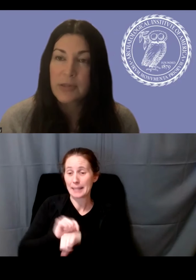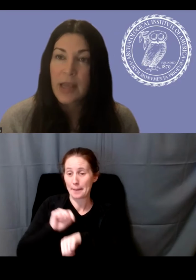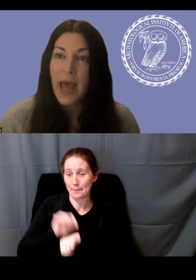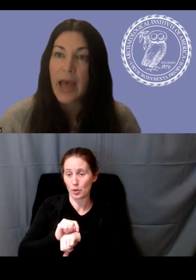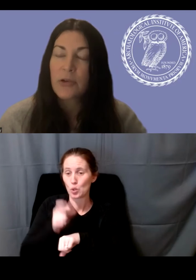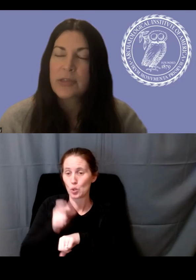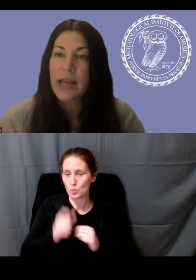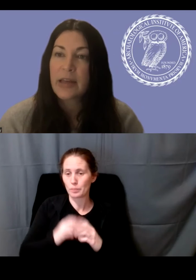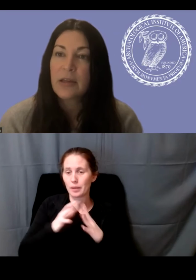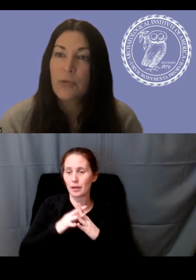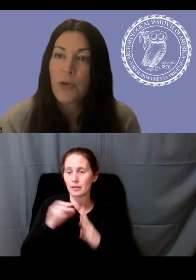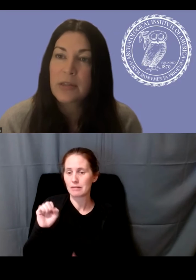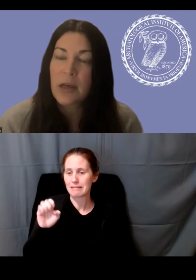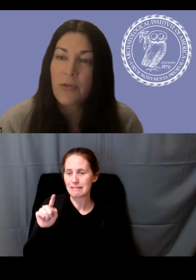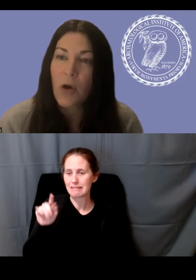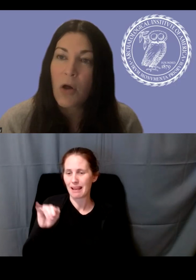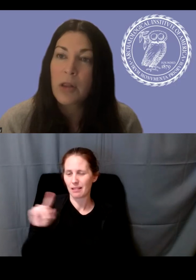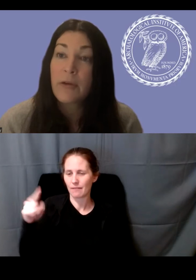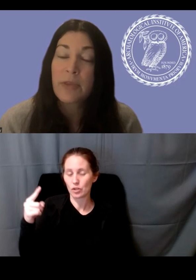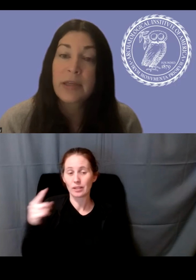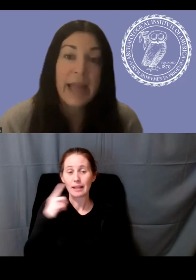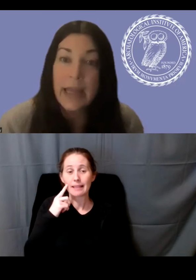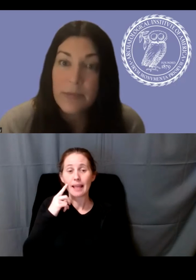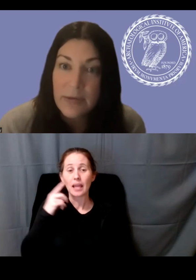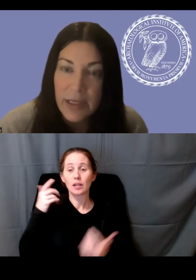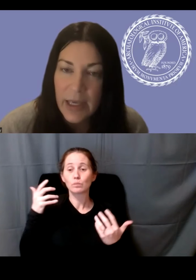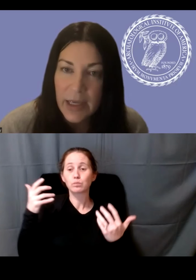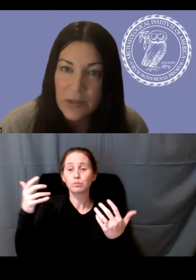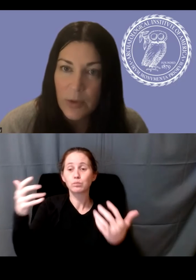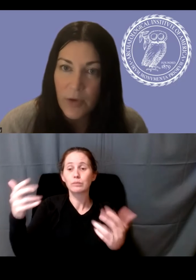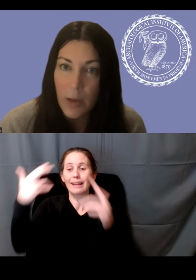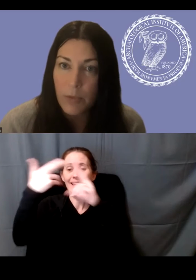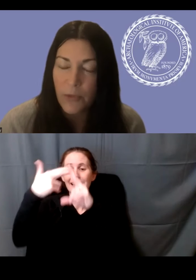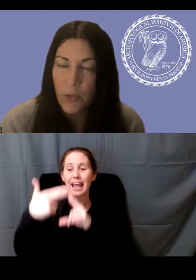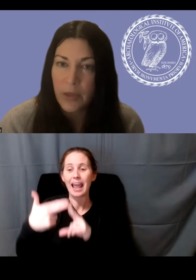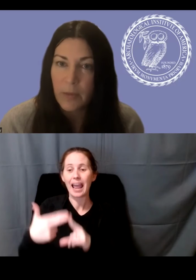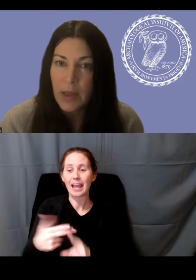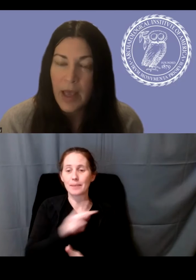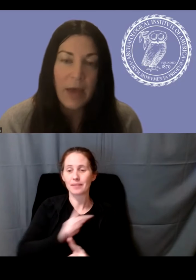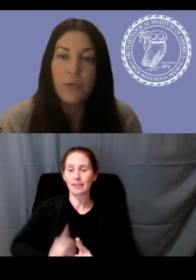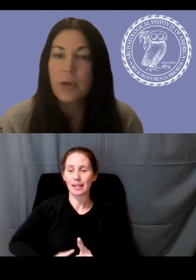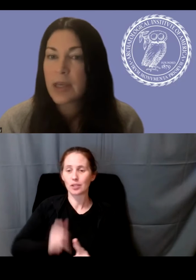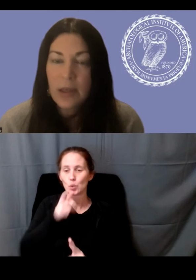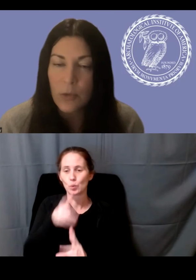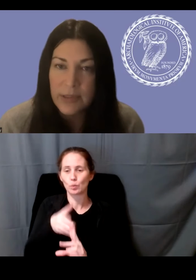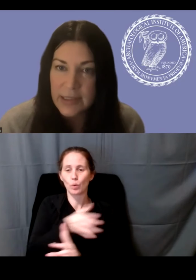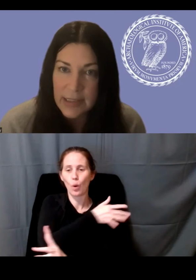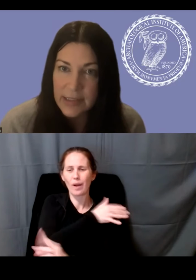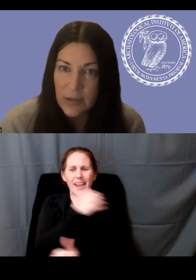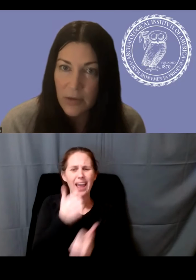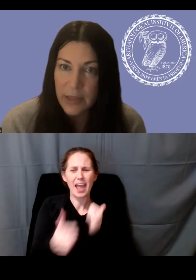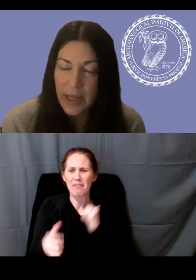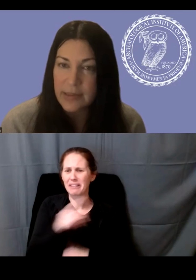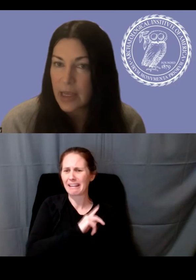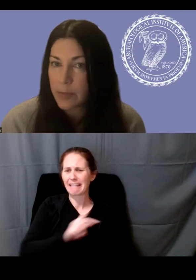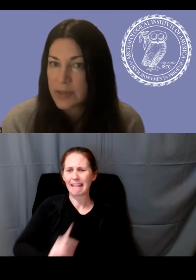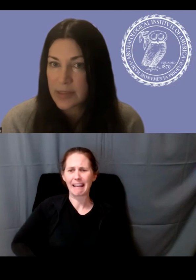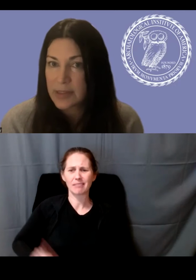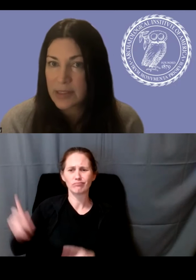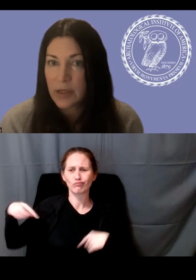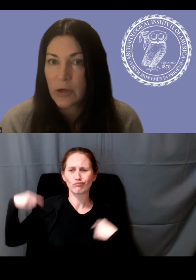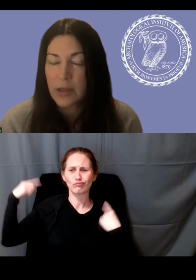I, and they're standing in front of all of the names of the kings who have come before them. Every king who has existed on the